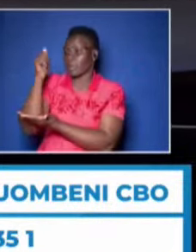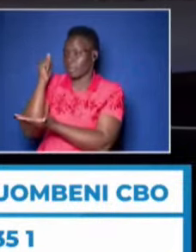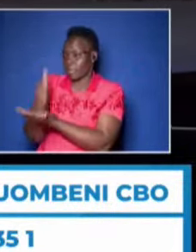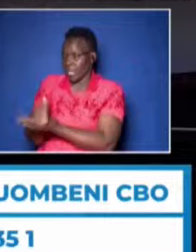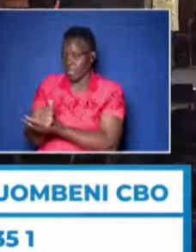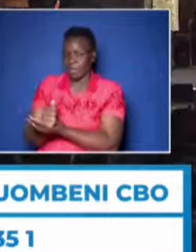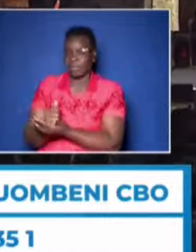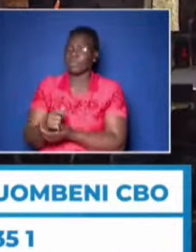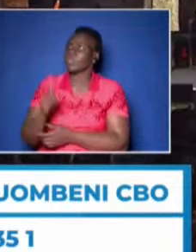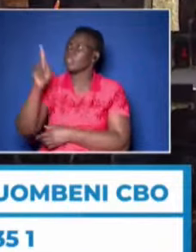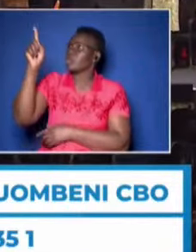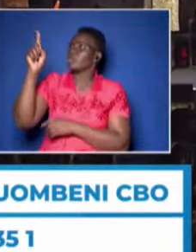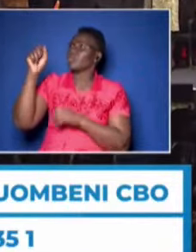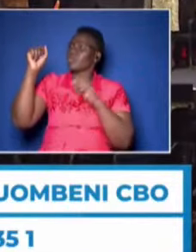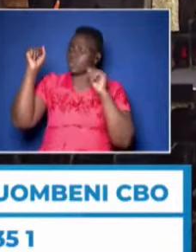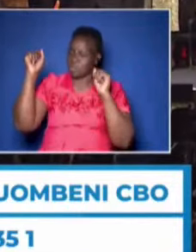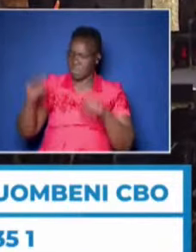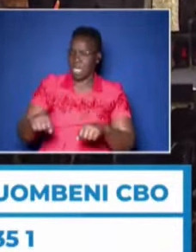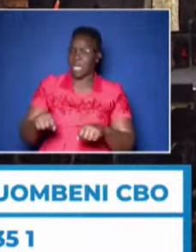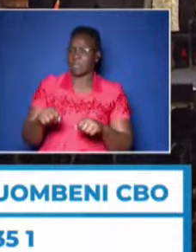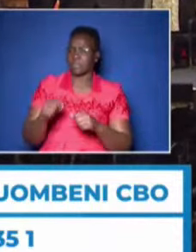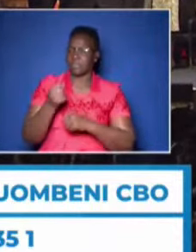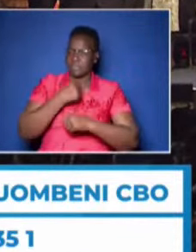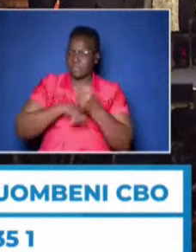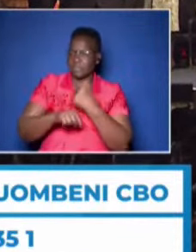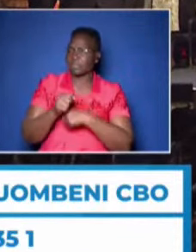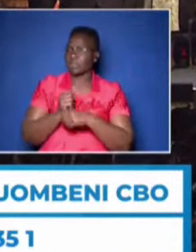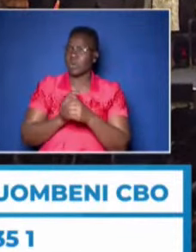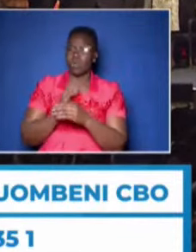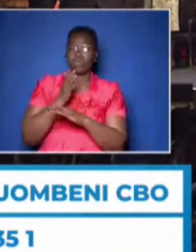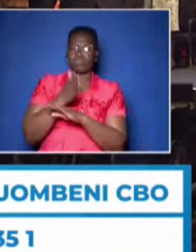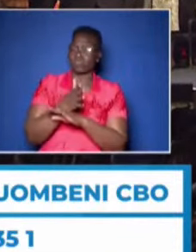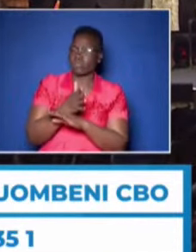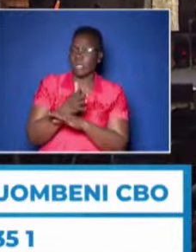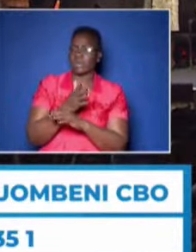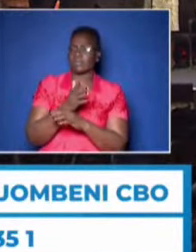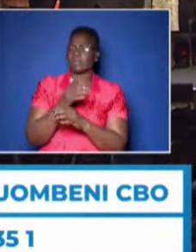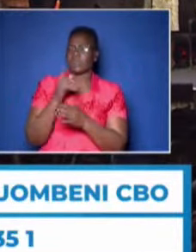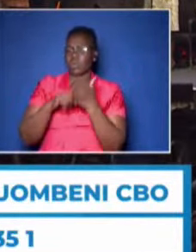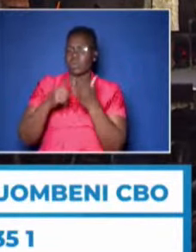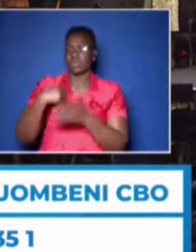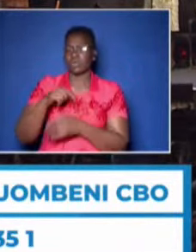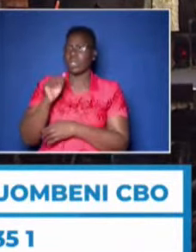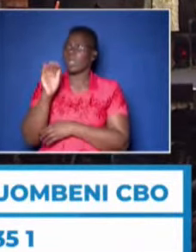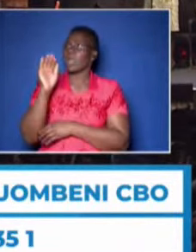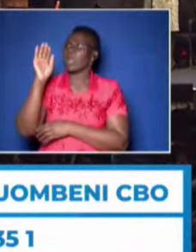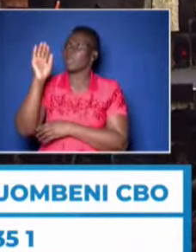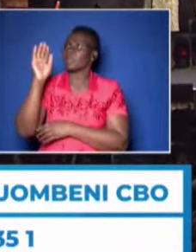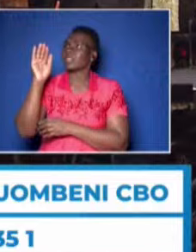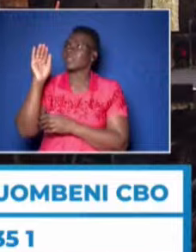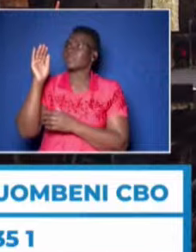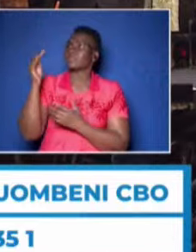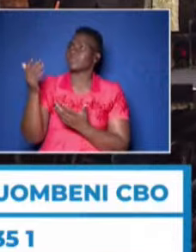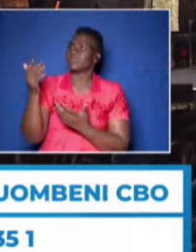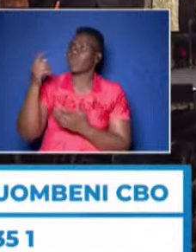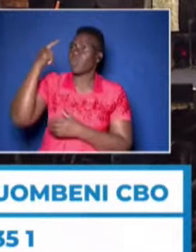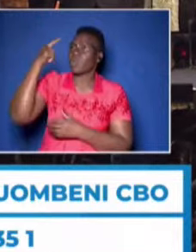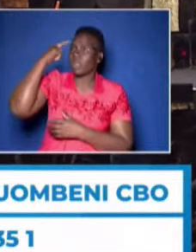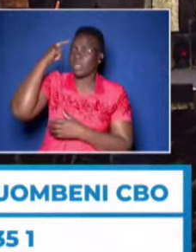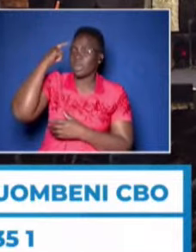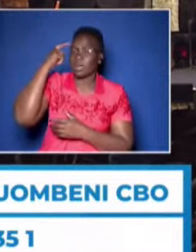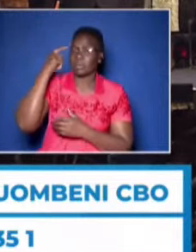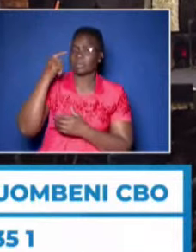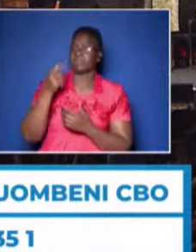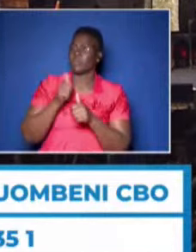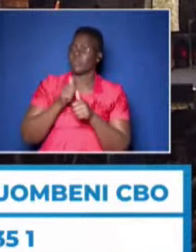able to do exceeding abundantly above all we ask or even think according to